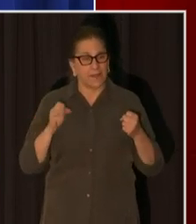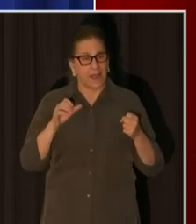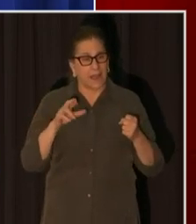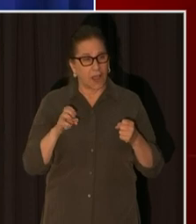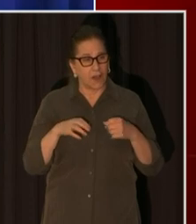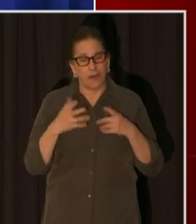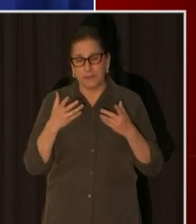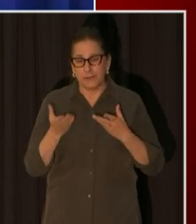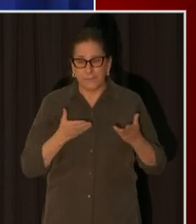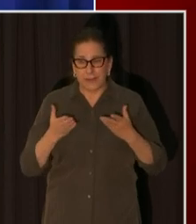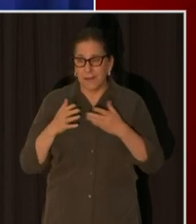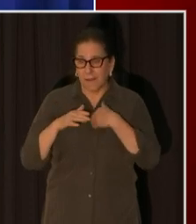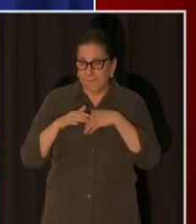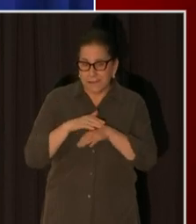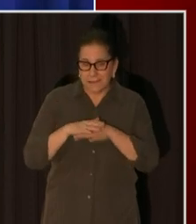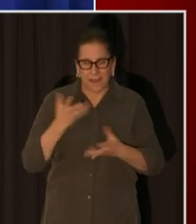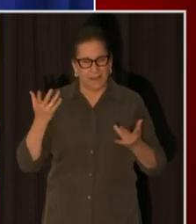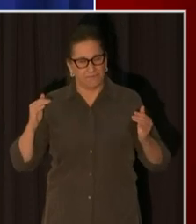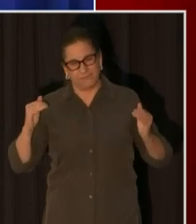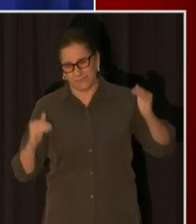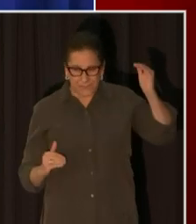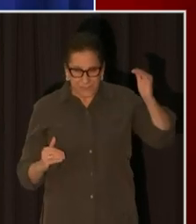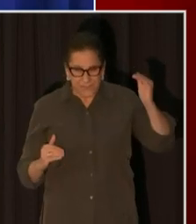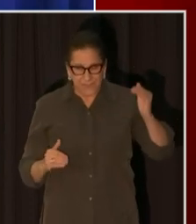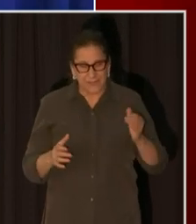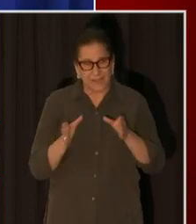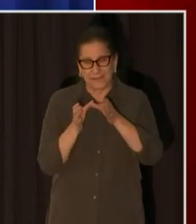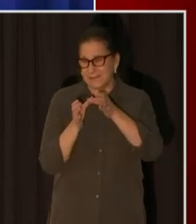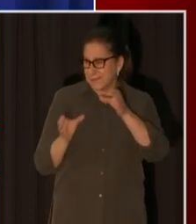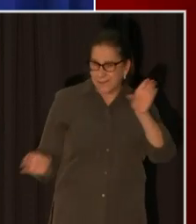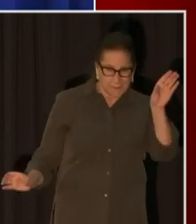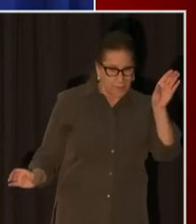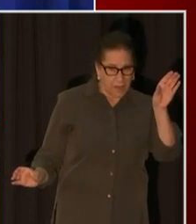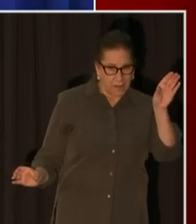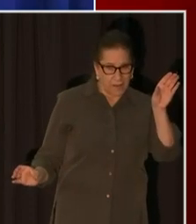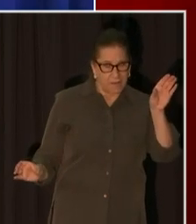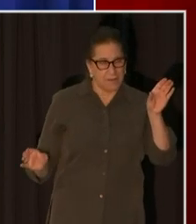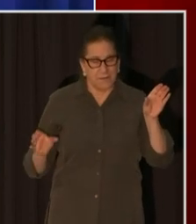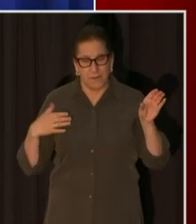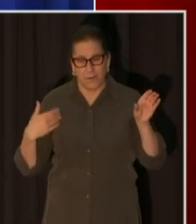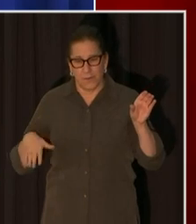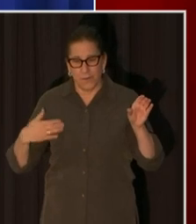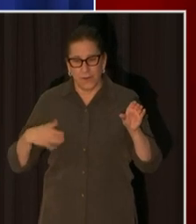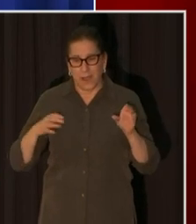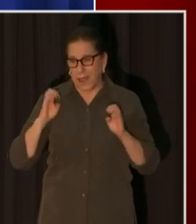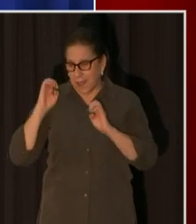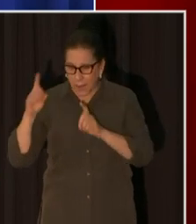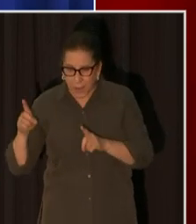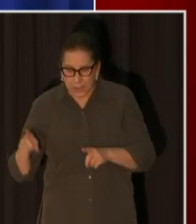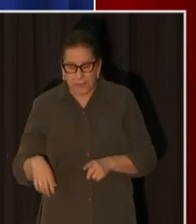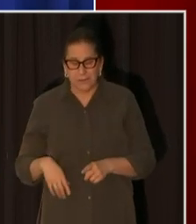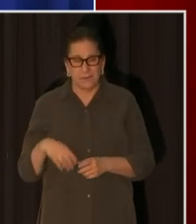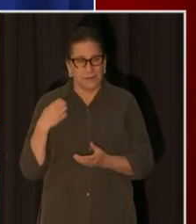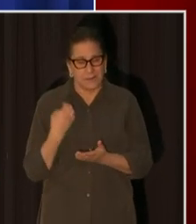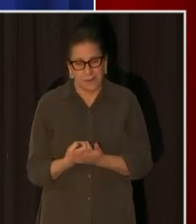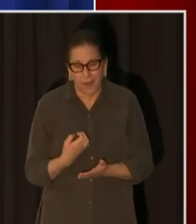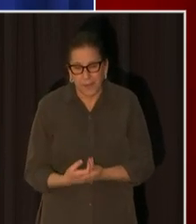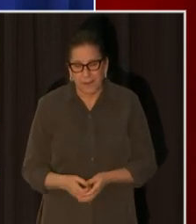our city geographically, economically, educationally, and racially. As you look on the